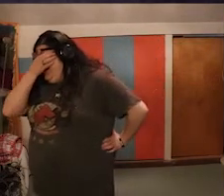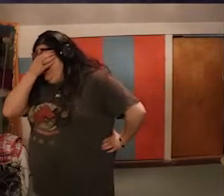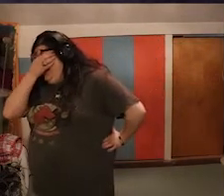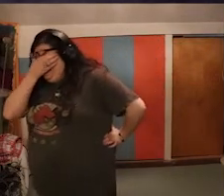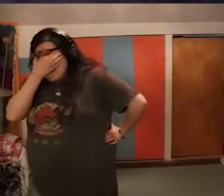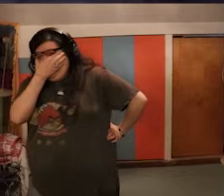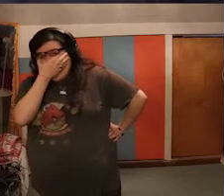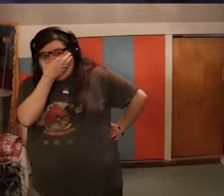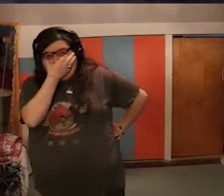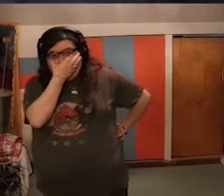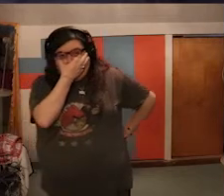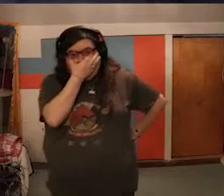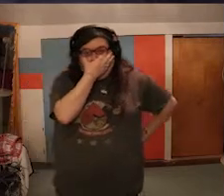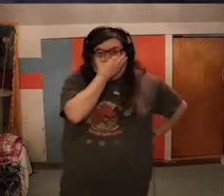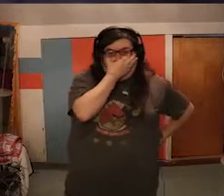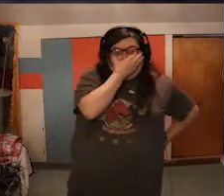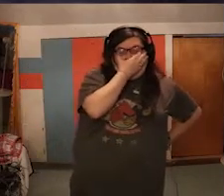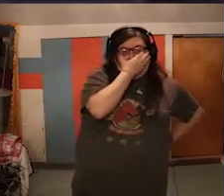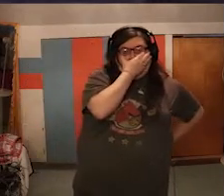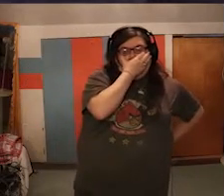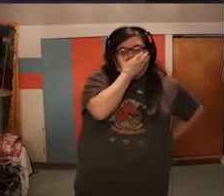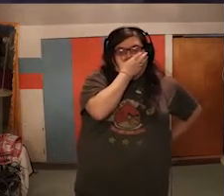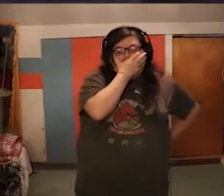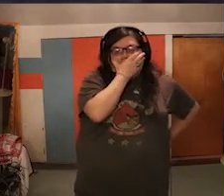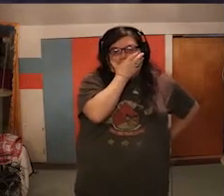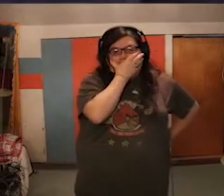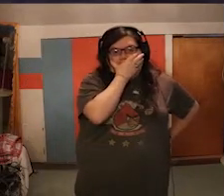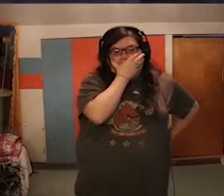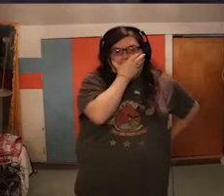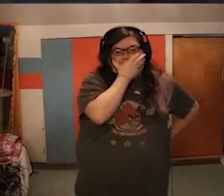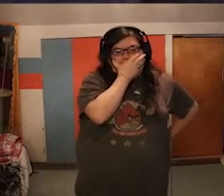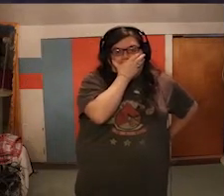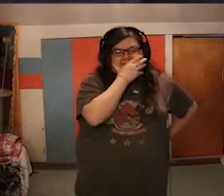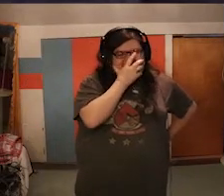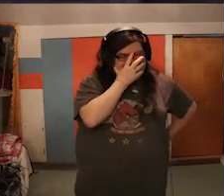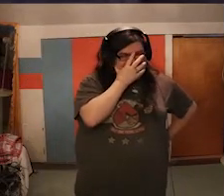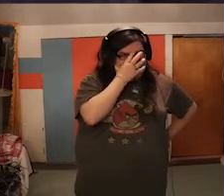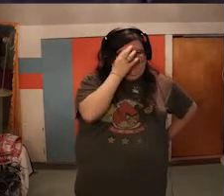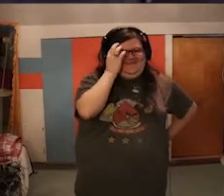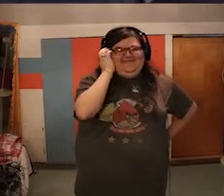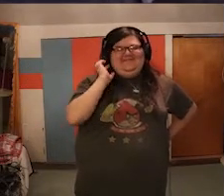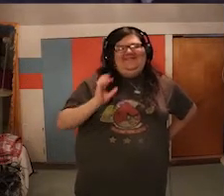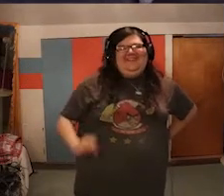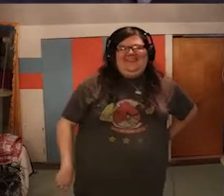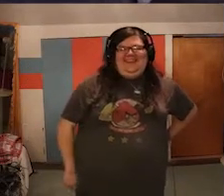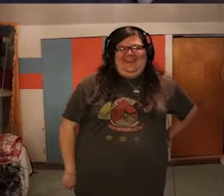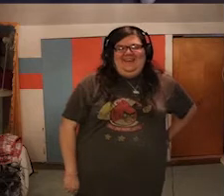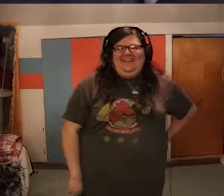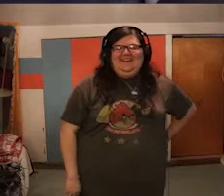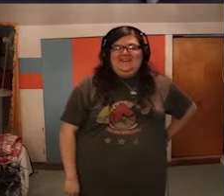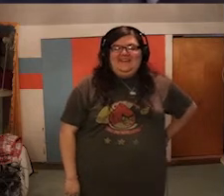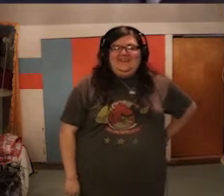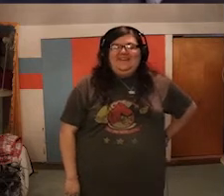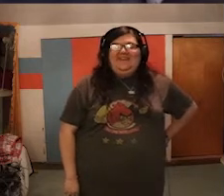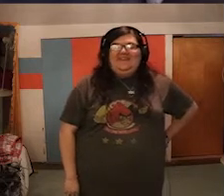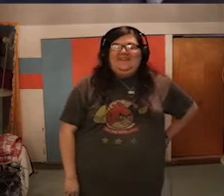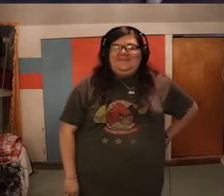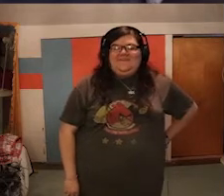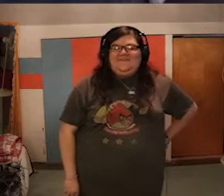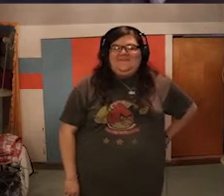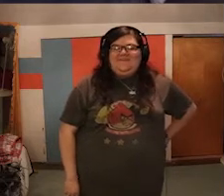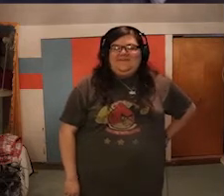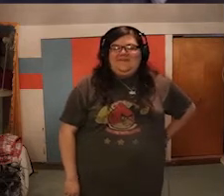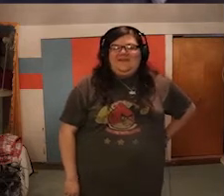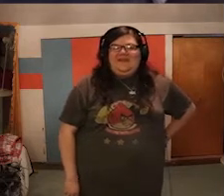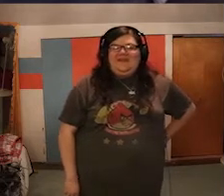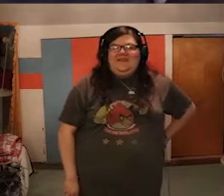Oh my god. Okay, this is going. Oh naked no. Naked gymnastics, naked FIFA and naked yoga and naked FIFA because I know